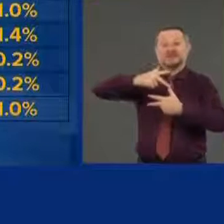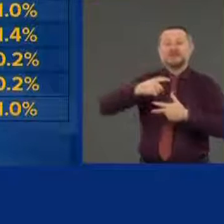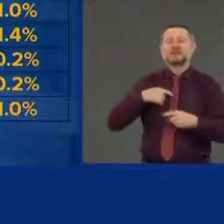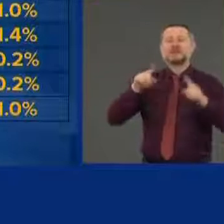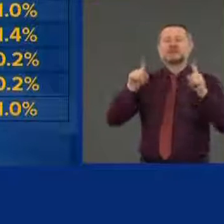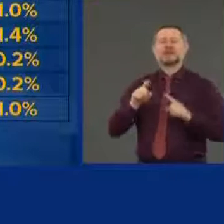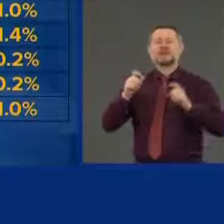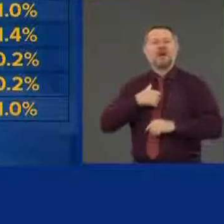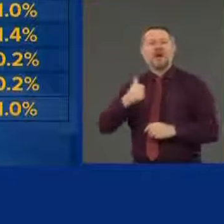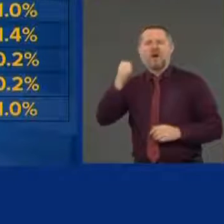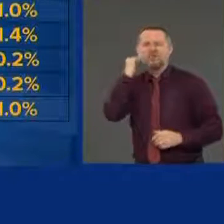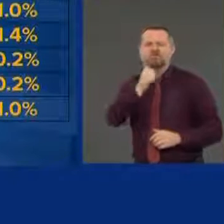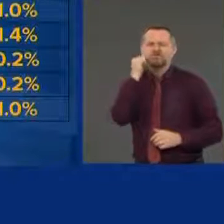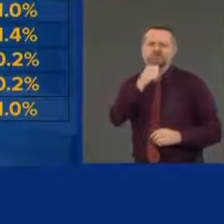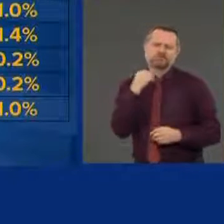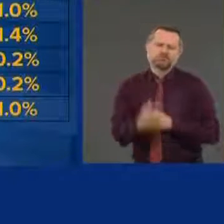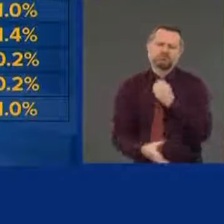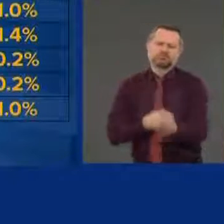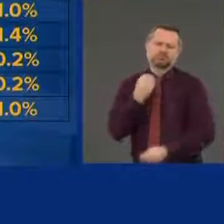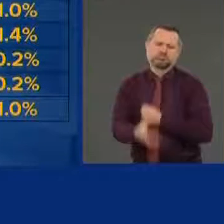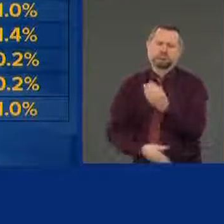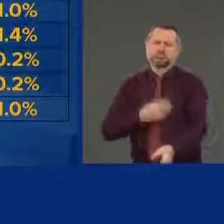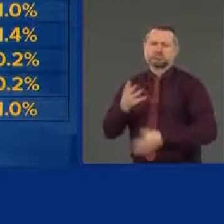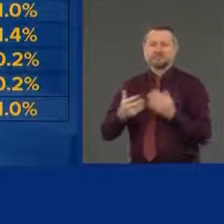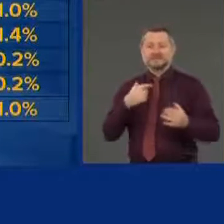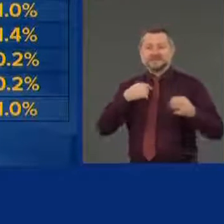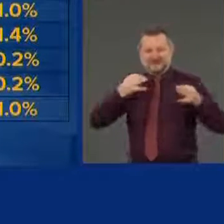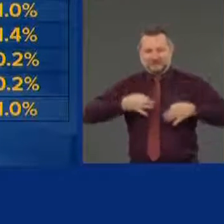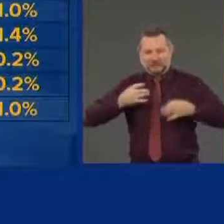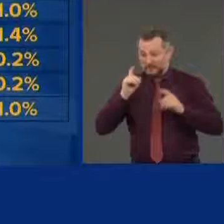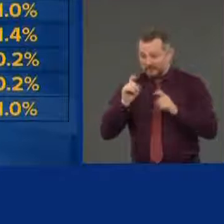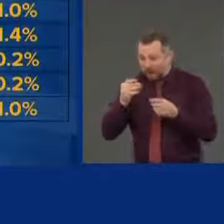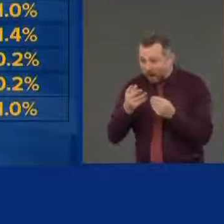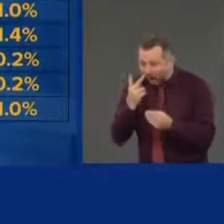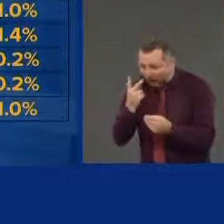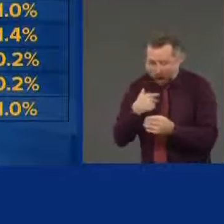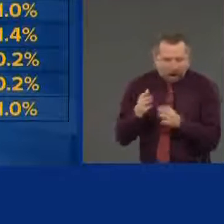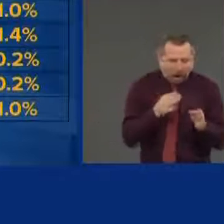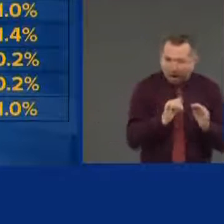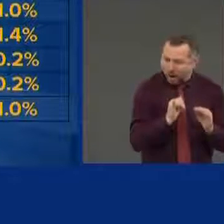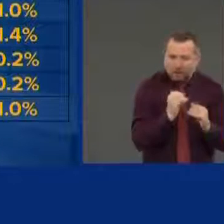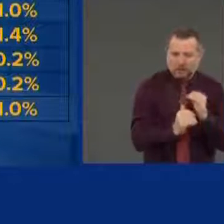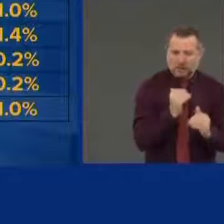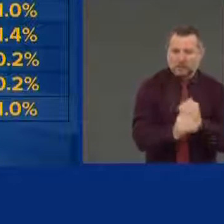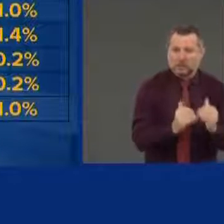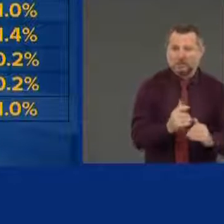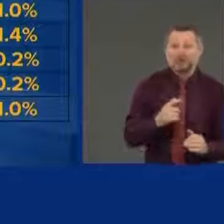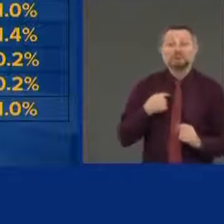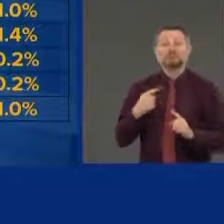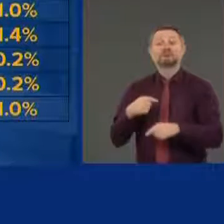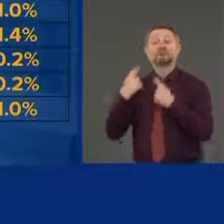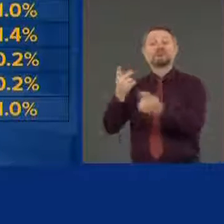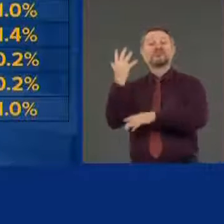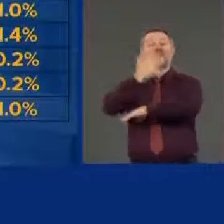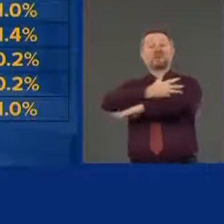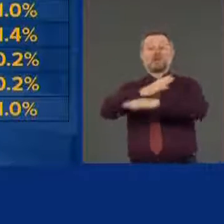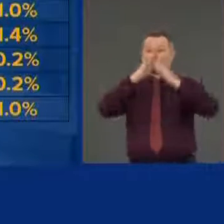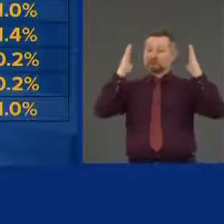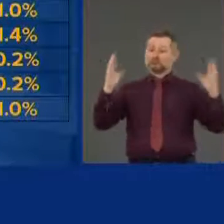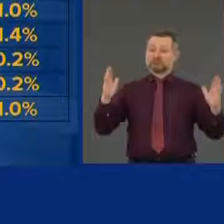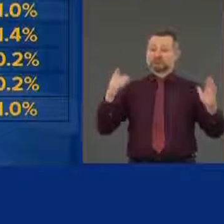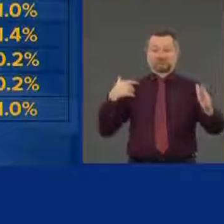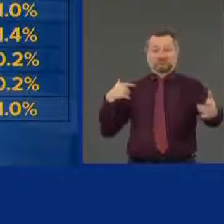making decisions on a daily basis. And you see the past 5 days. New York